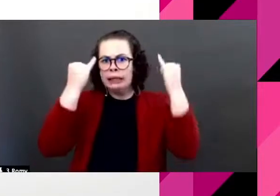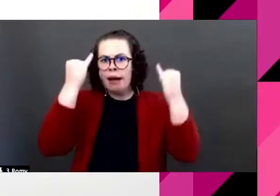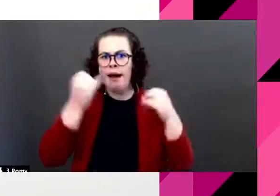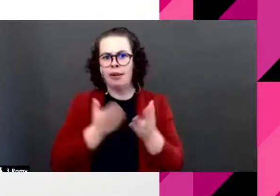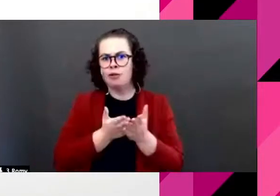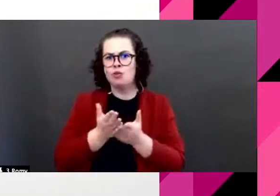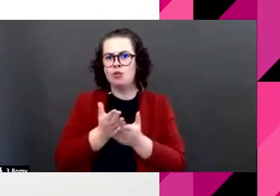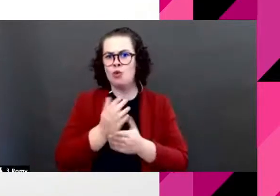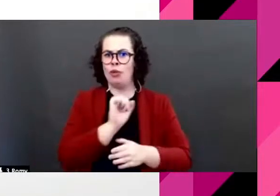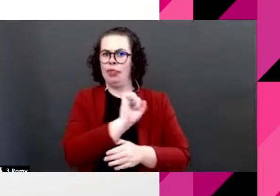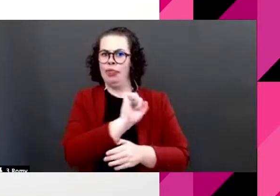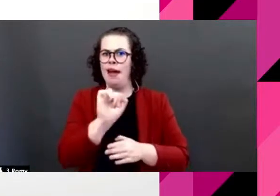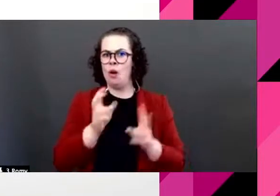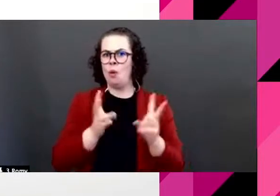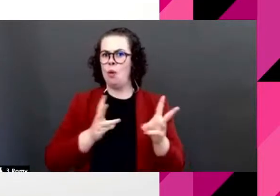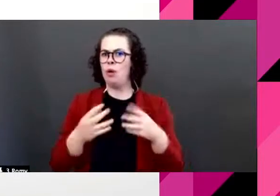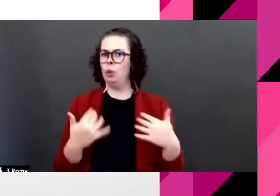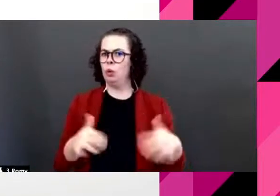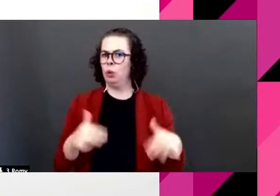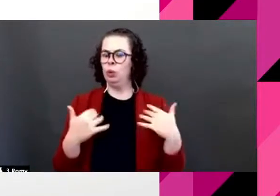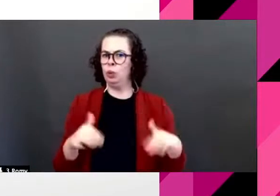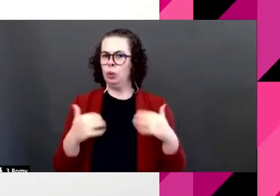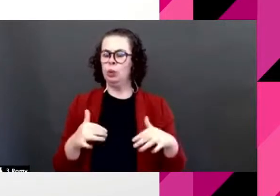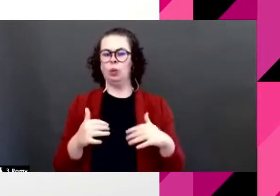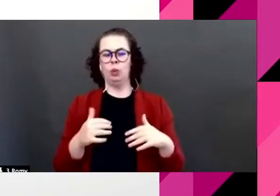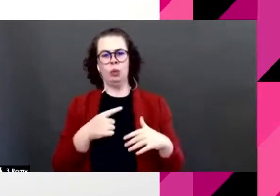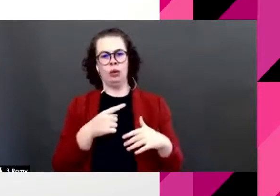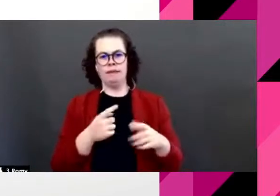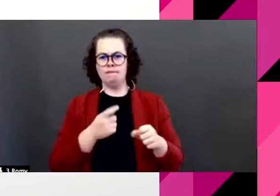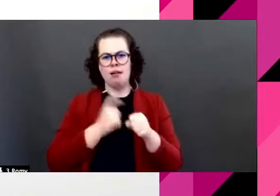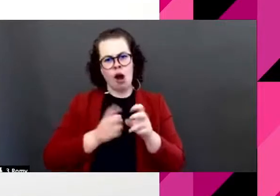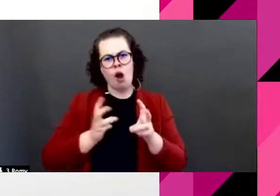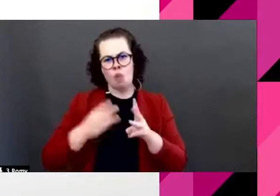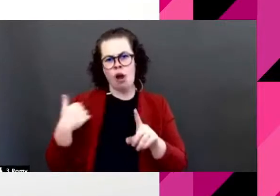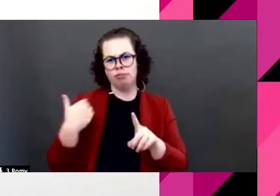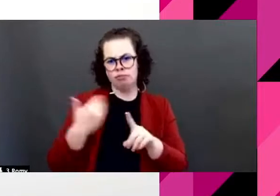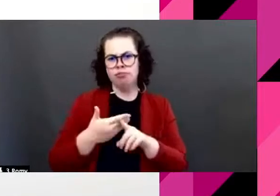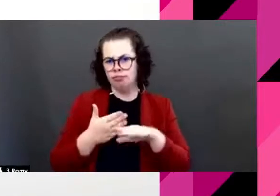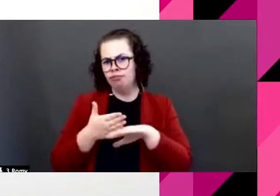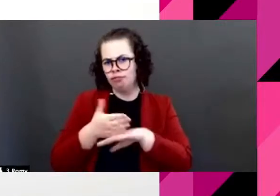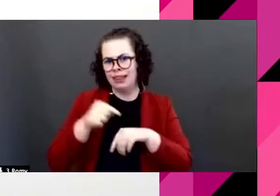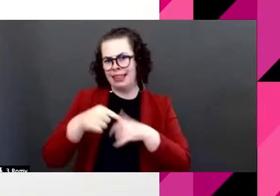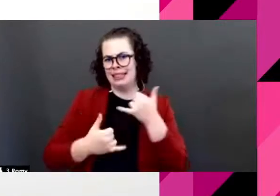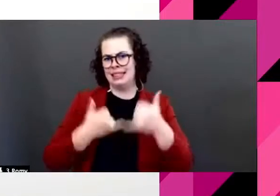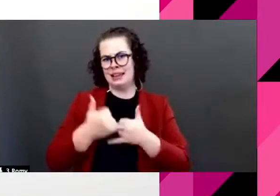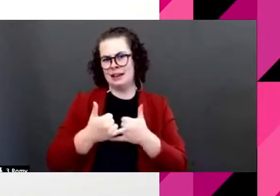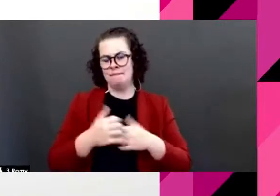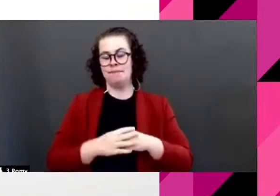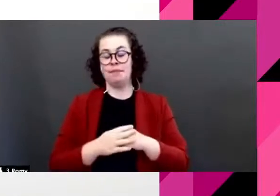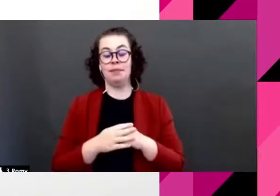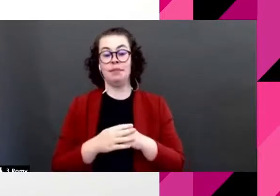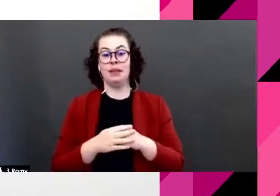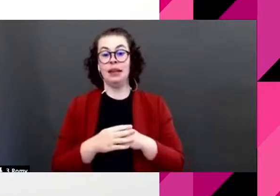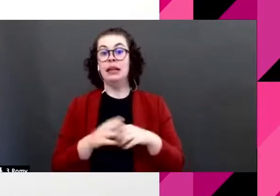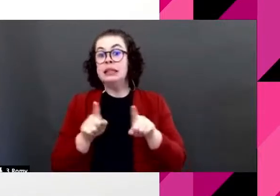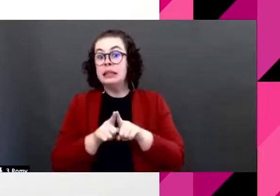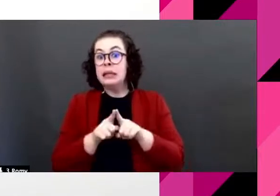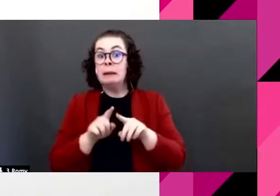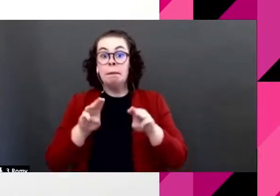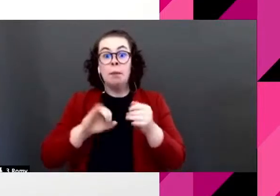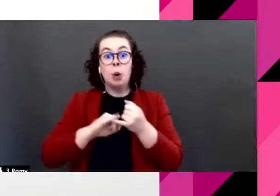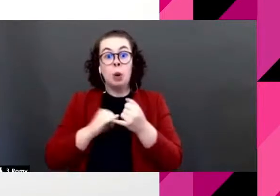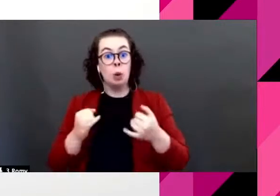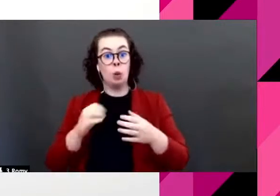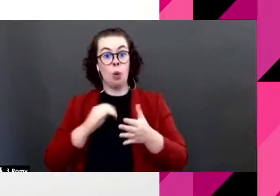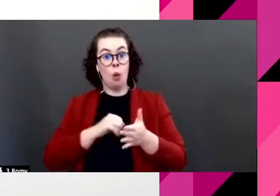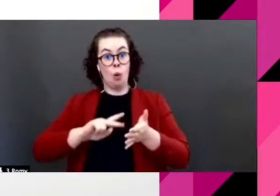And they've gone about that with real diligence and creativity. So a special thanks as well to those who organised this event.